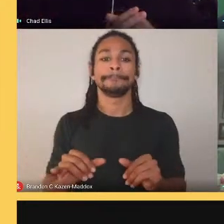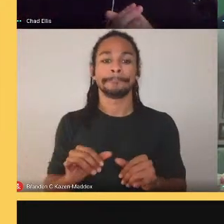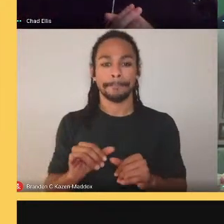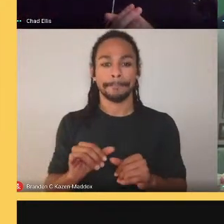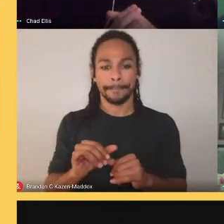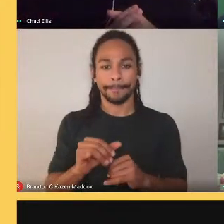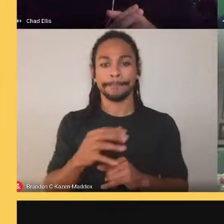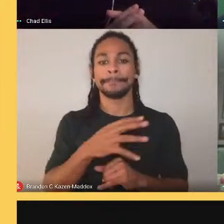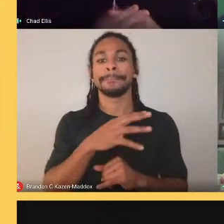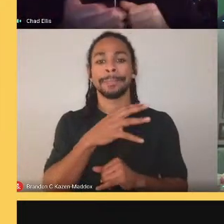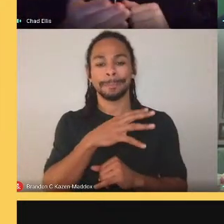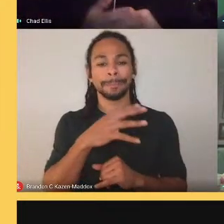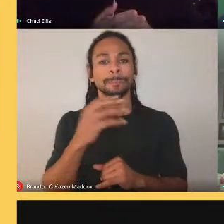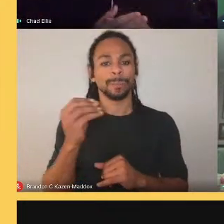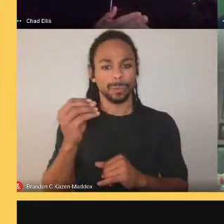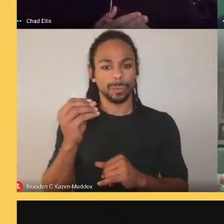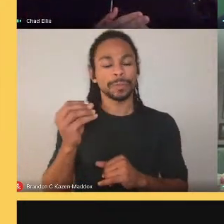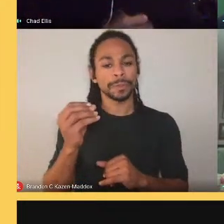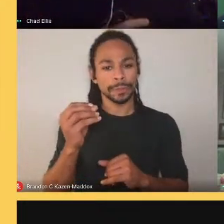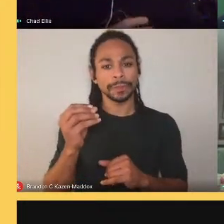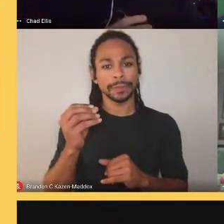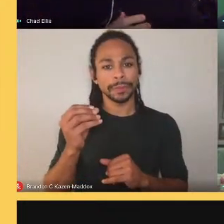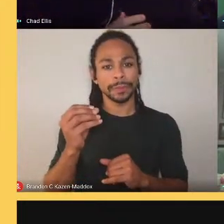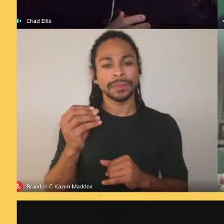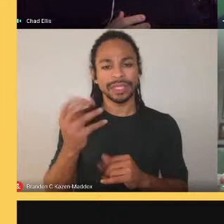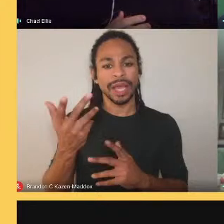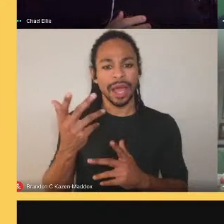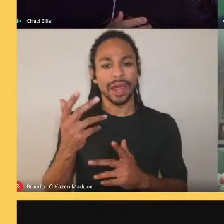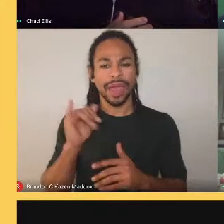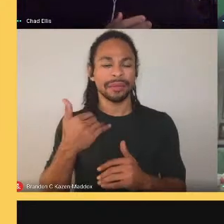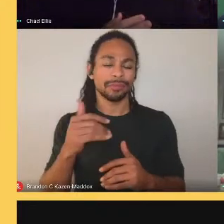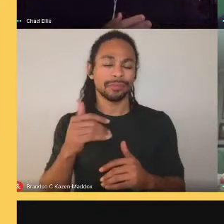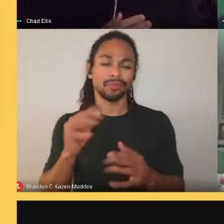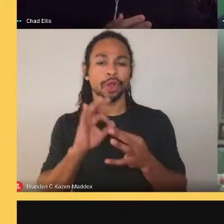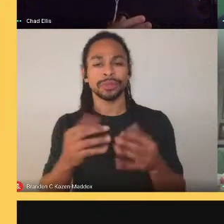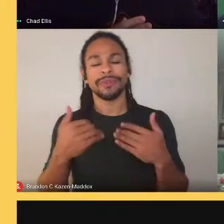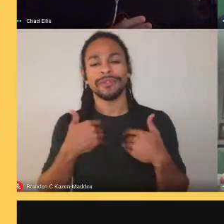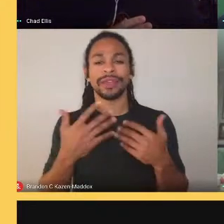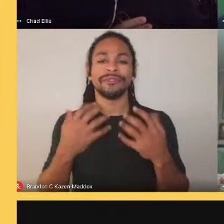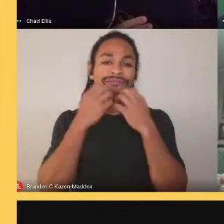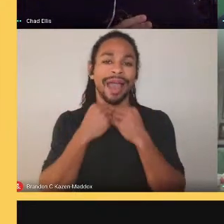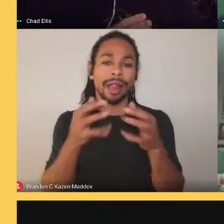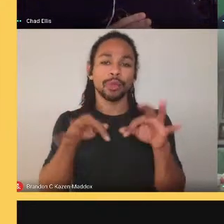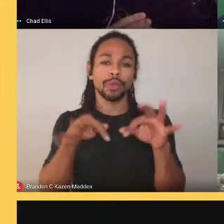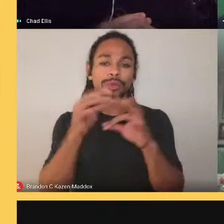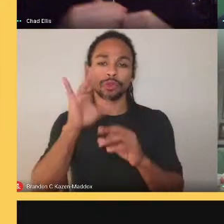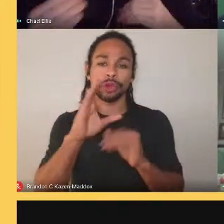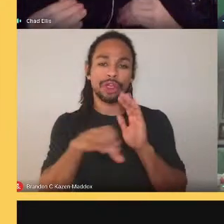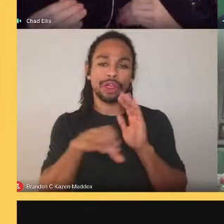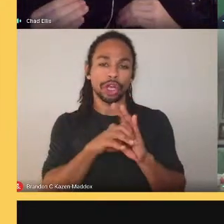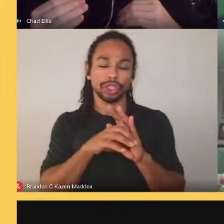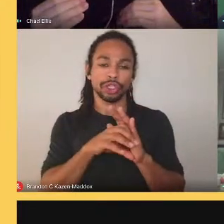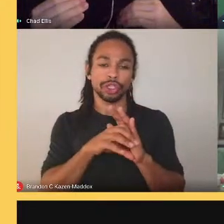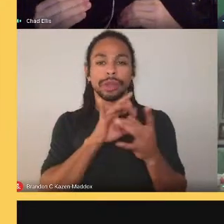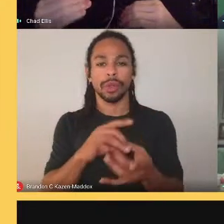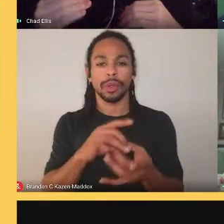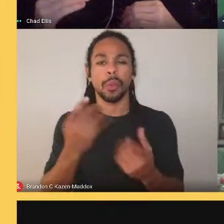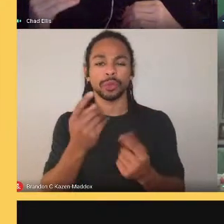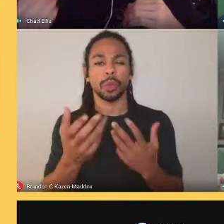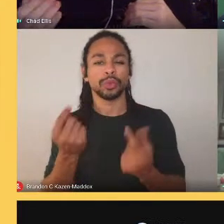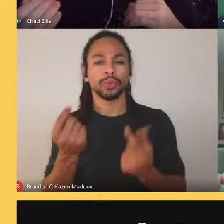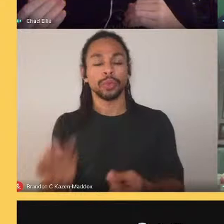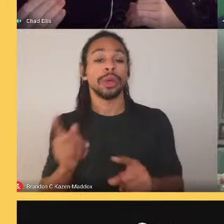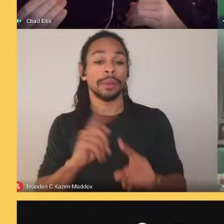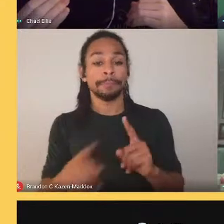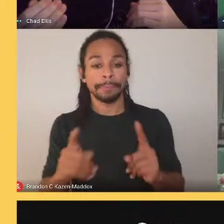relate to the last thing, it doesn't have death involved typically. It's typically wounds. Usually death is a decision a player makes with the game